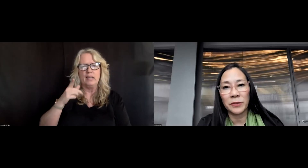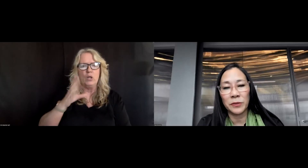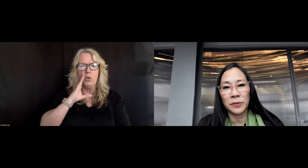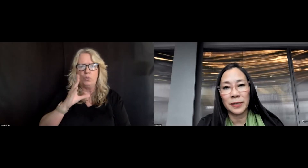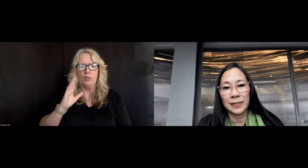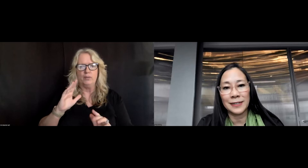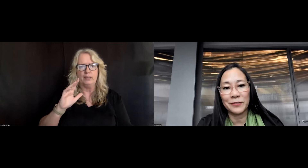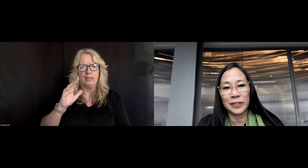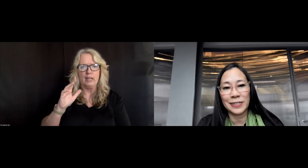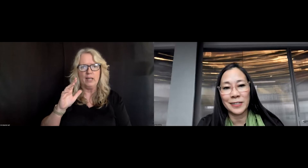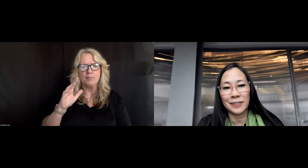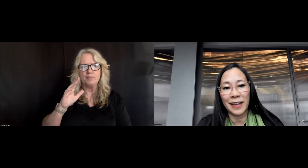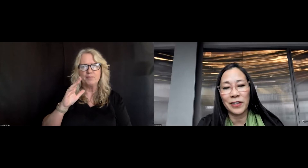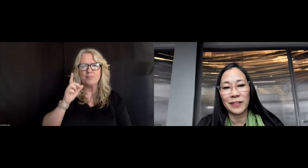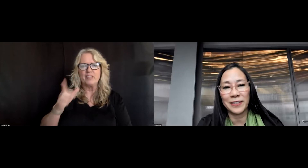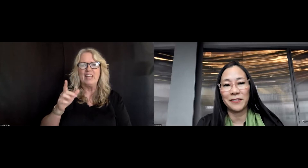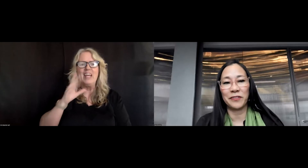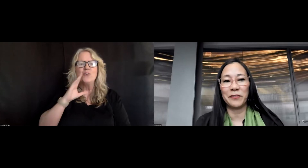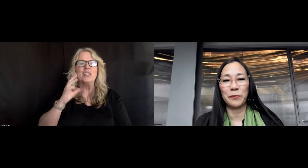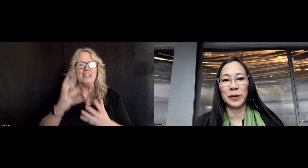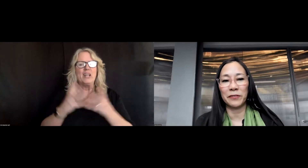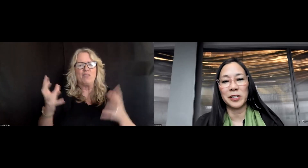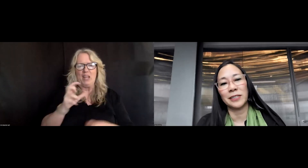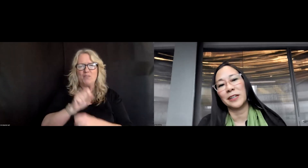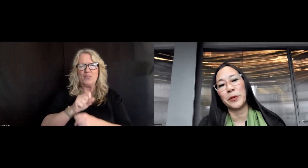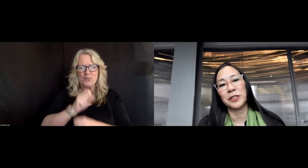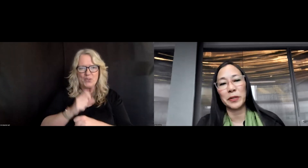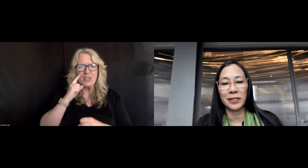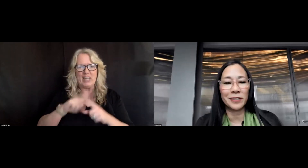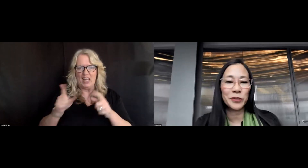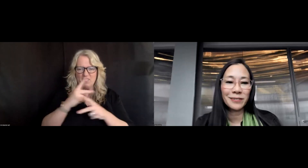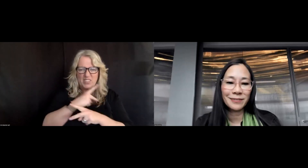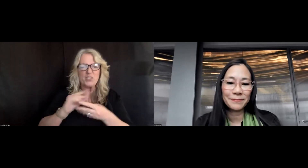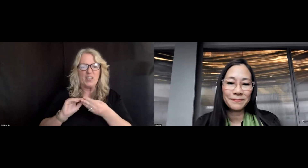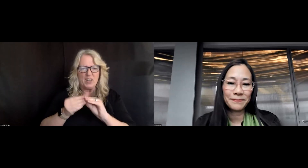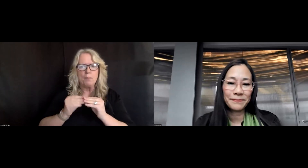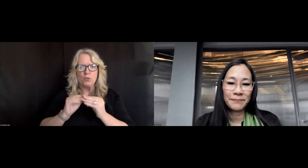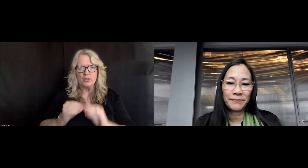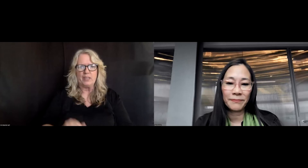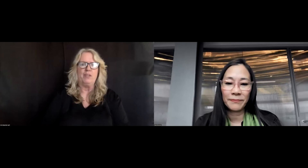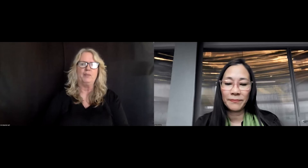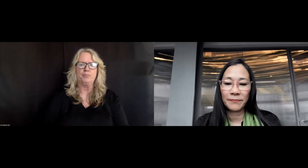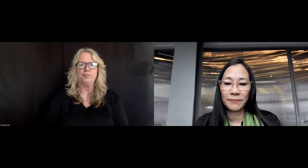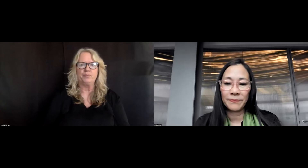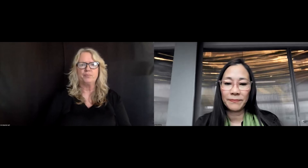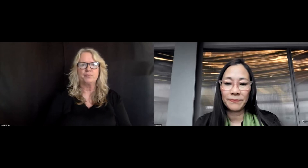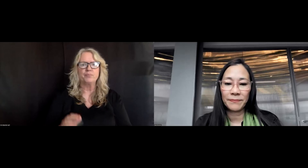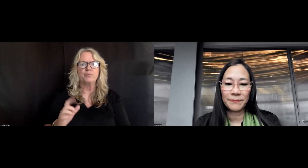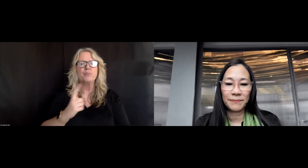Wang, who really did the heavy lifting of crunching the numbers and building the tool. Thank you,